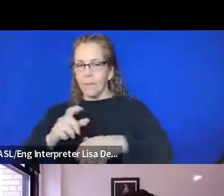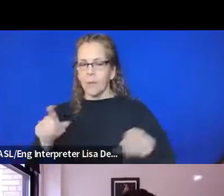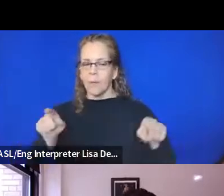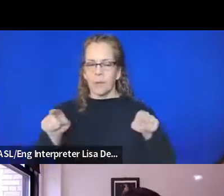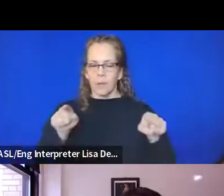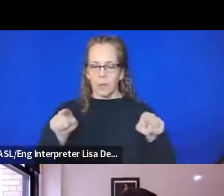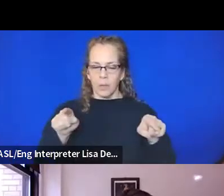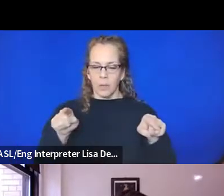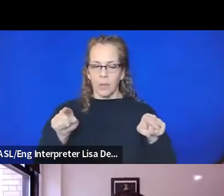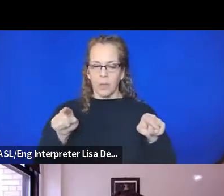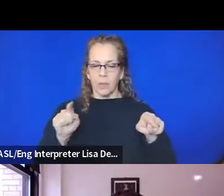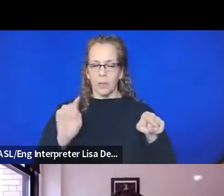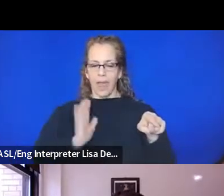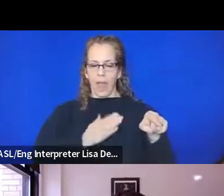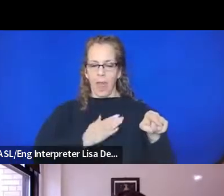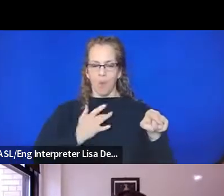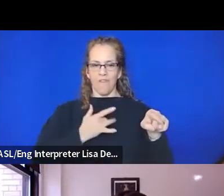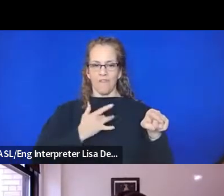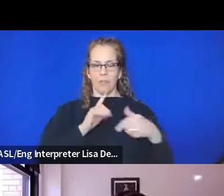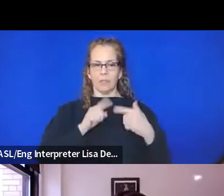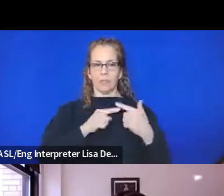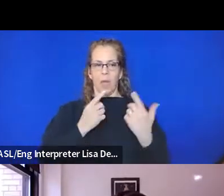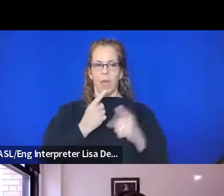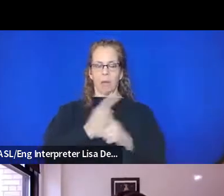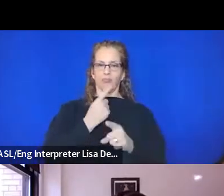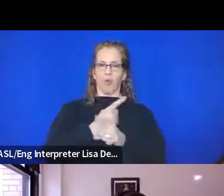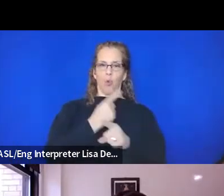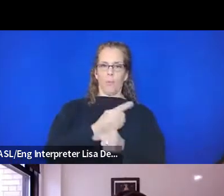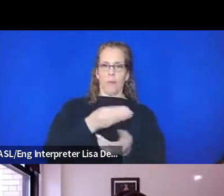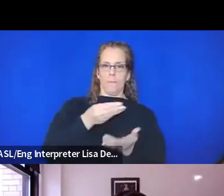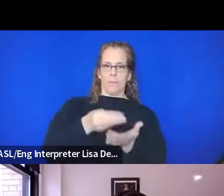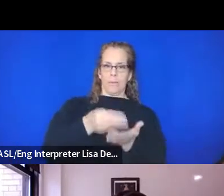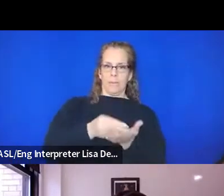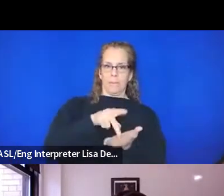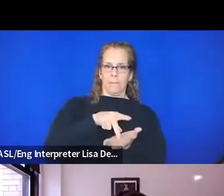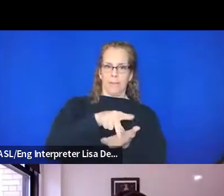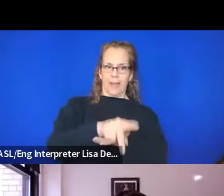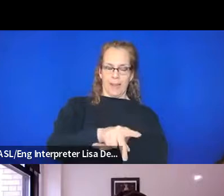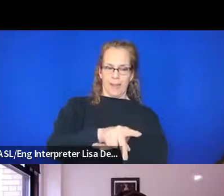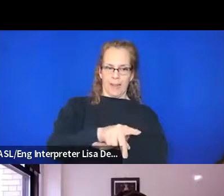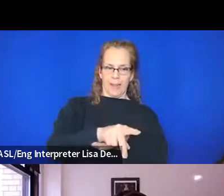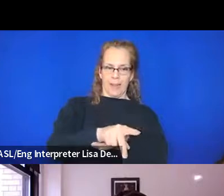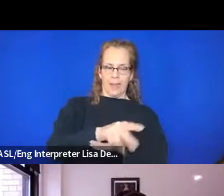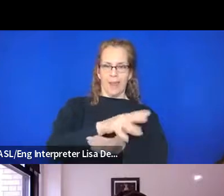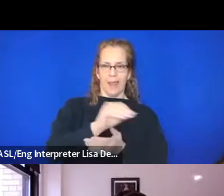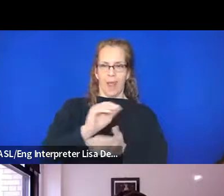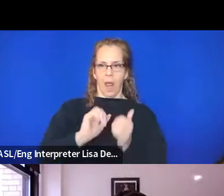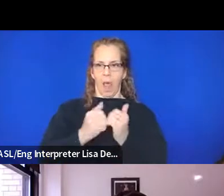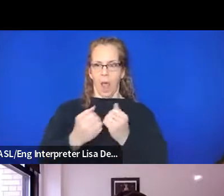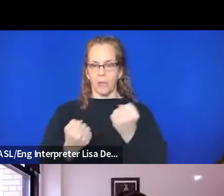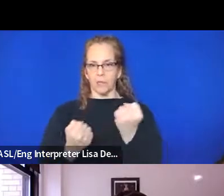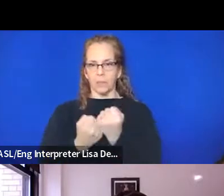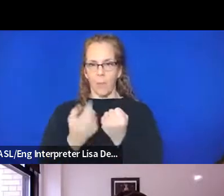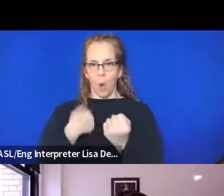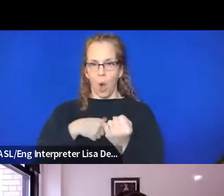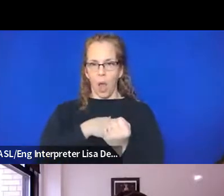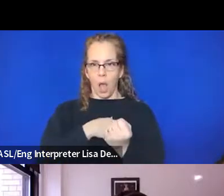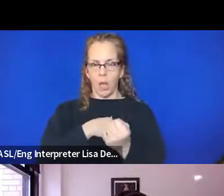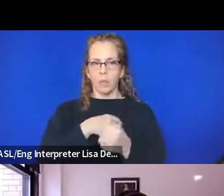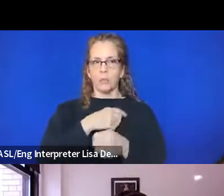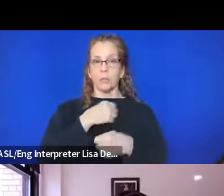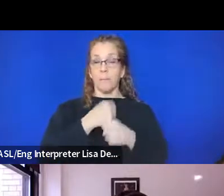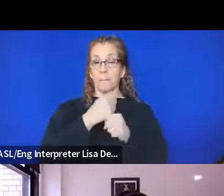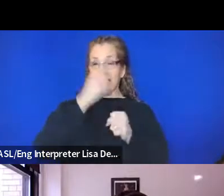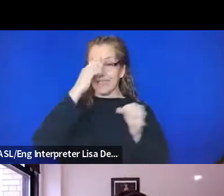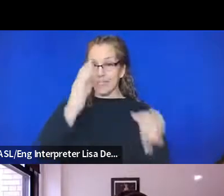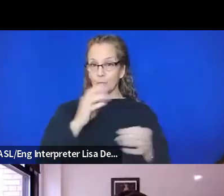is appropriate compensation and what resources do we need to support us in making those decisions about time, those will